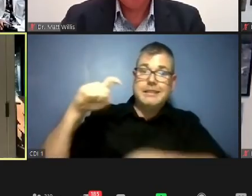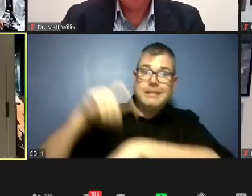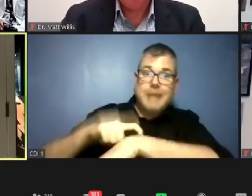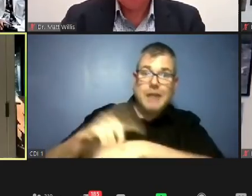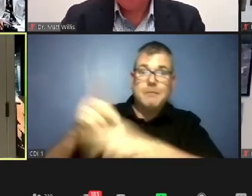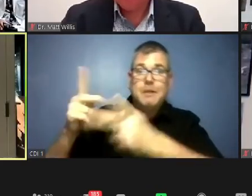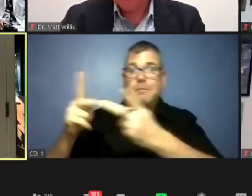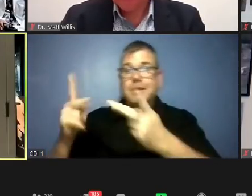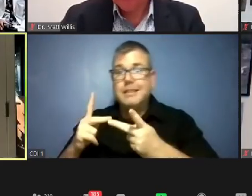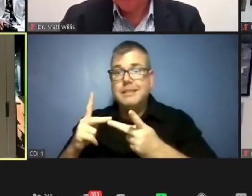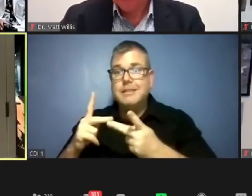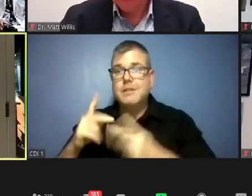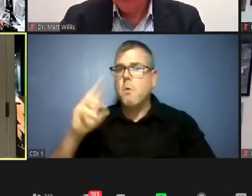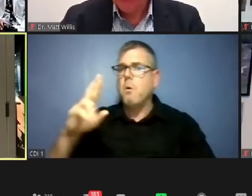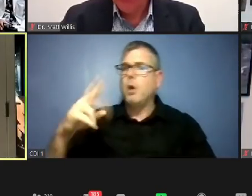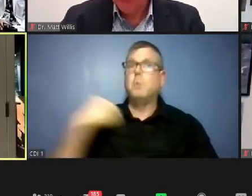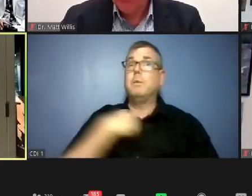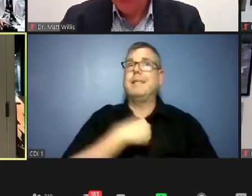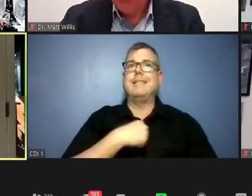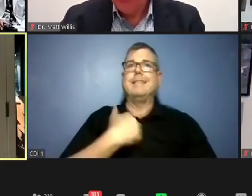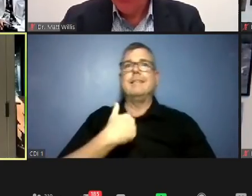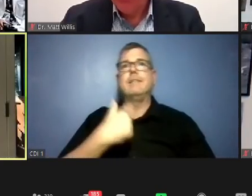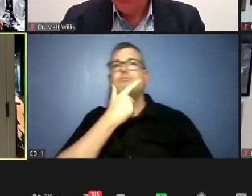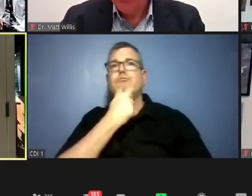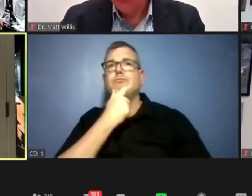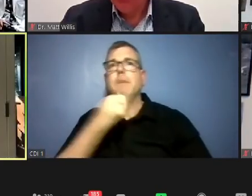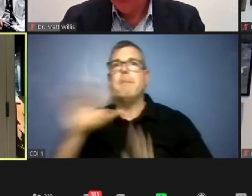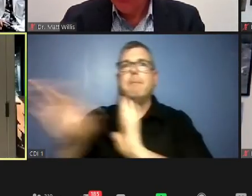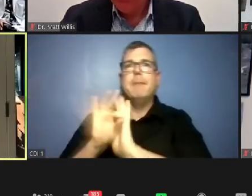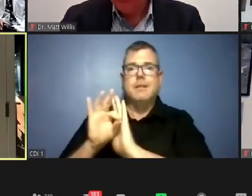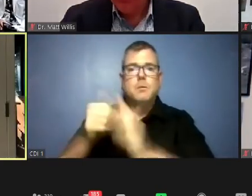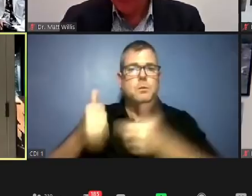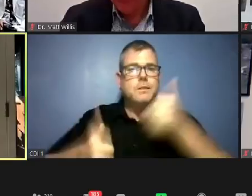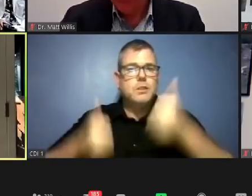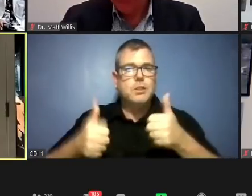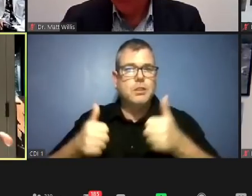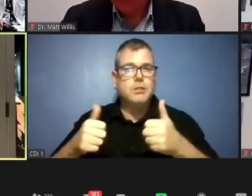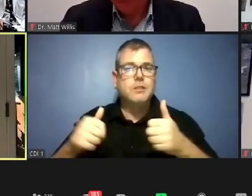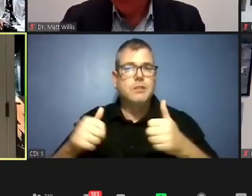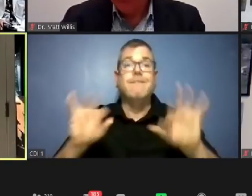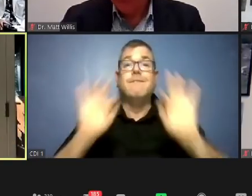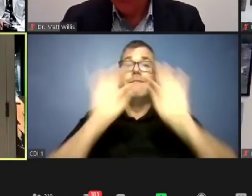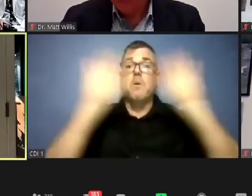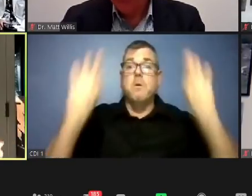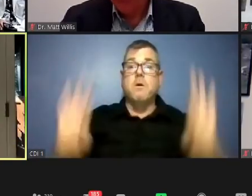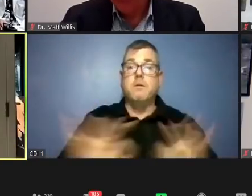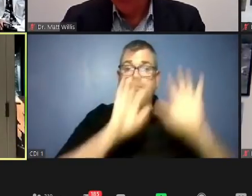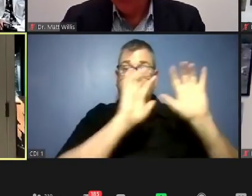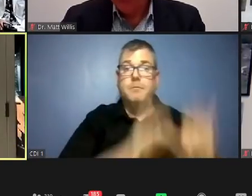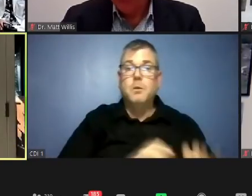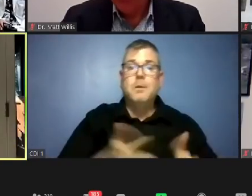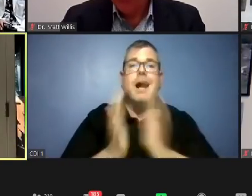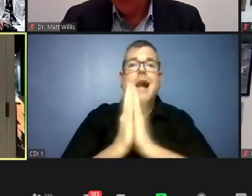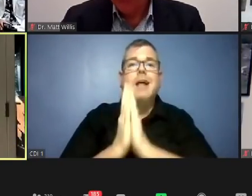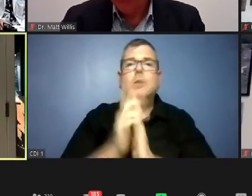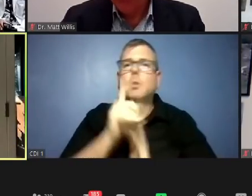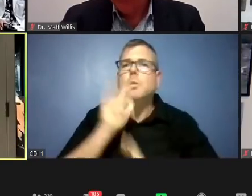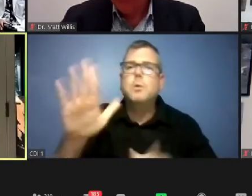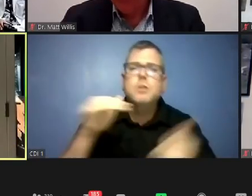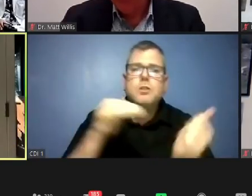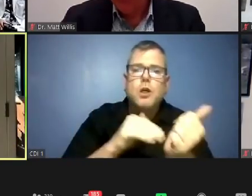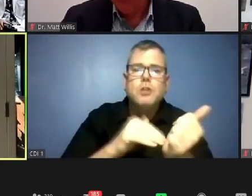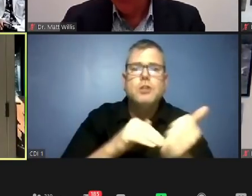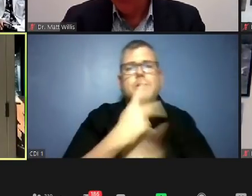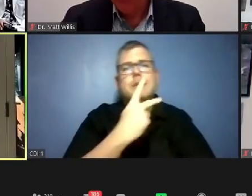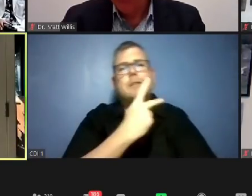interest form, we also ask who your medical provider may be, whether that be Kaiser, Sutter, Marin Health, or other. And the idea there